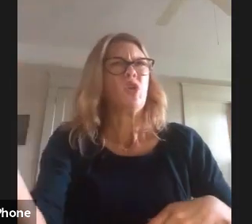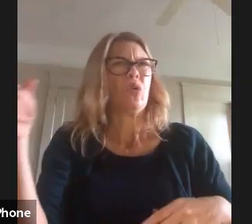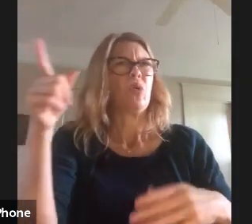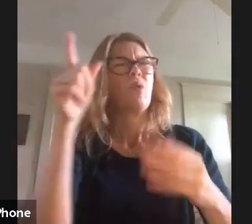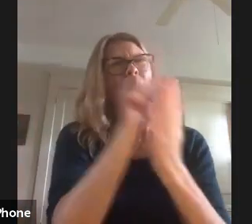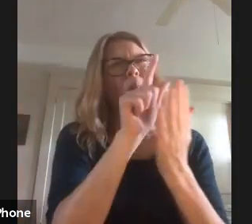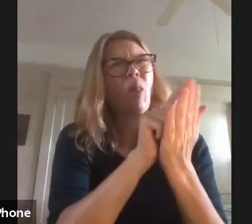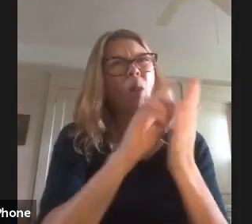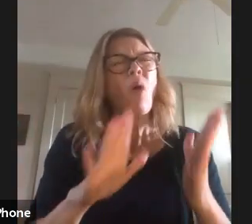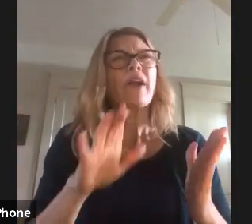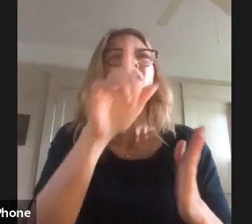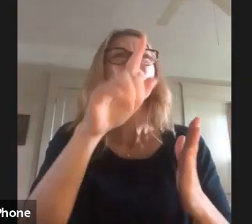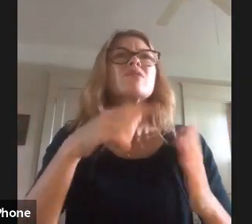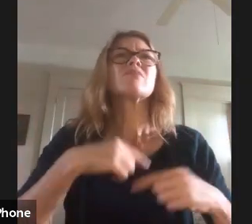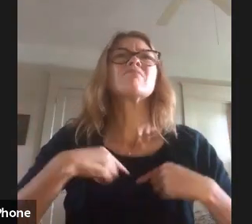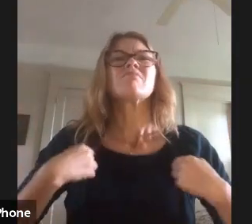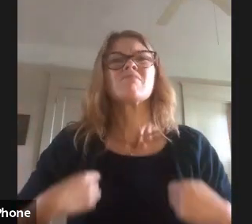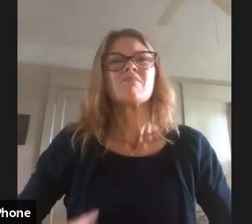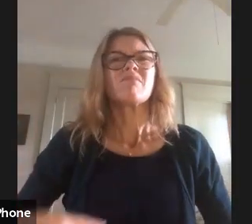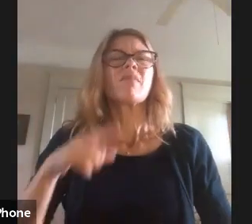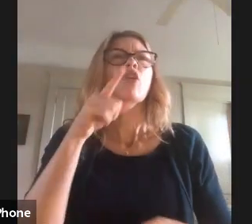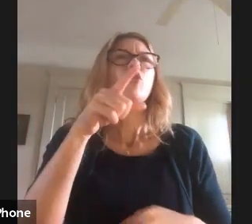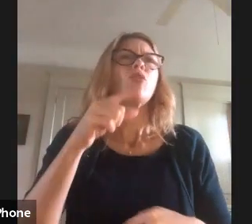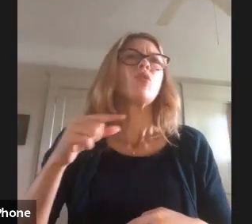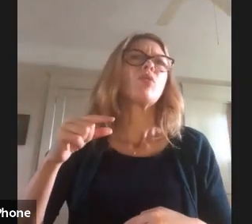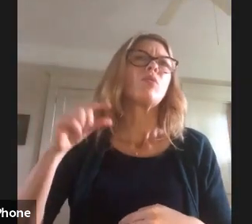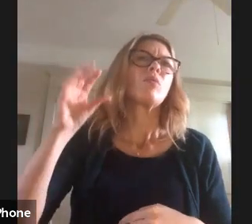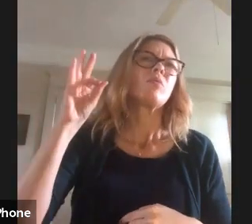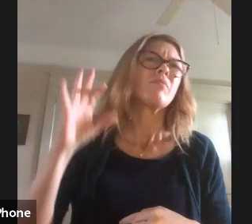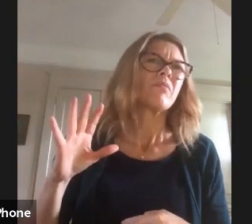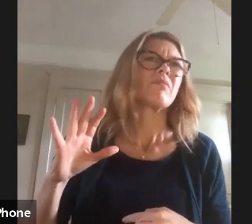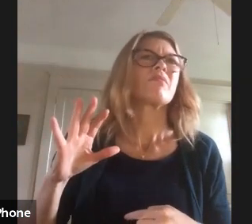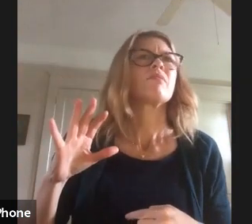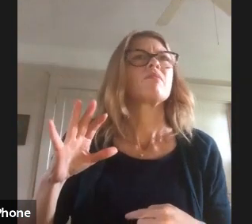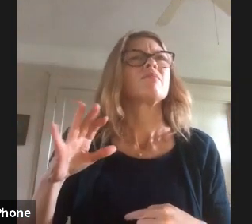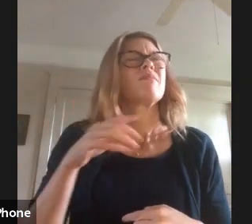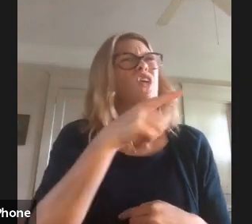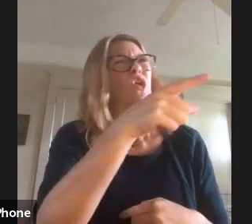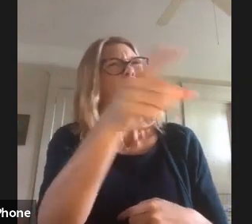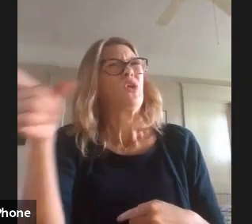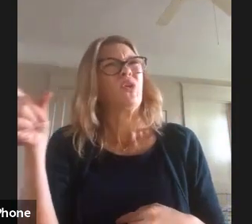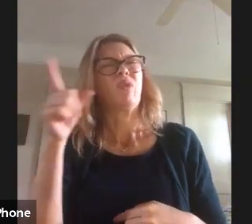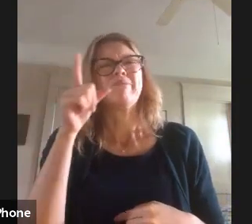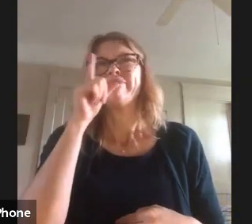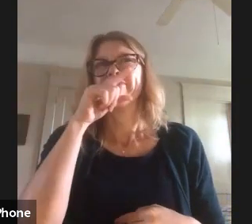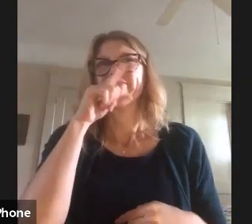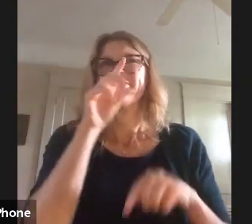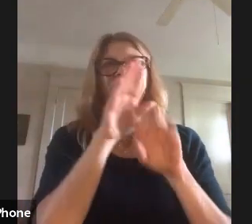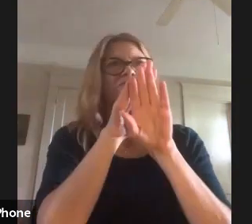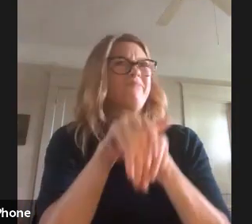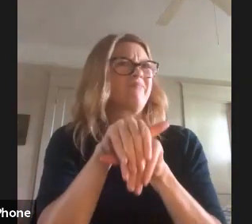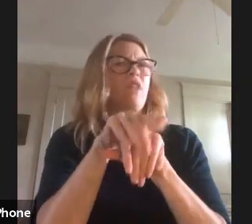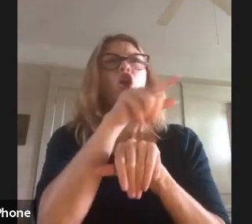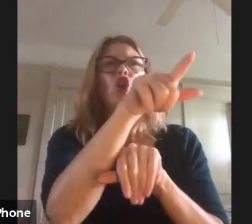Pharisees, hypocrites! For you are like whitewashed tombs, which on the outside look